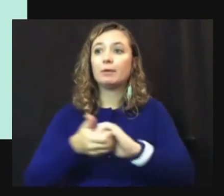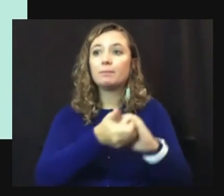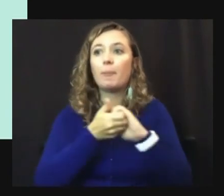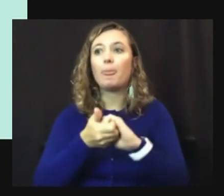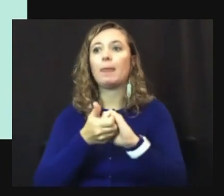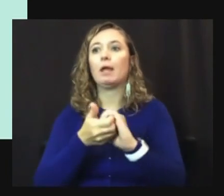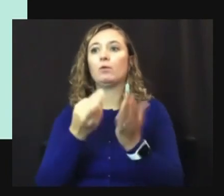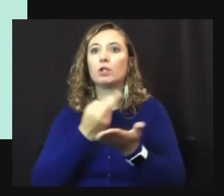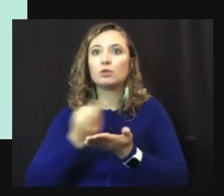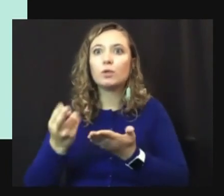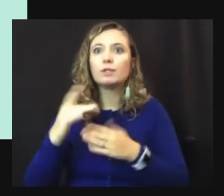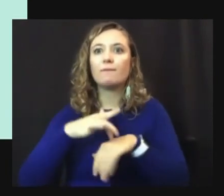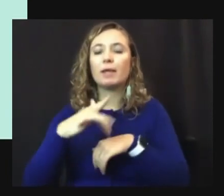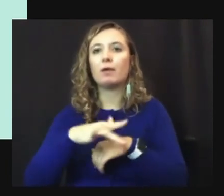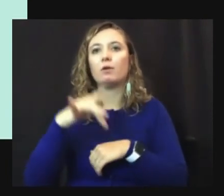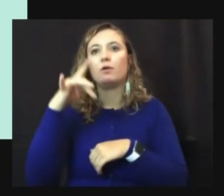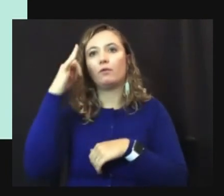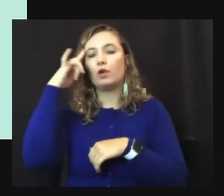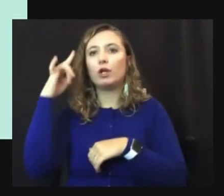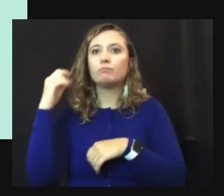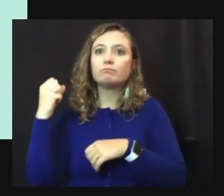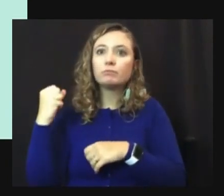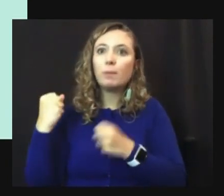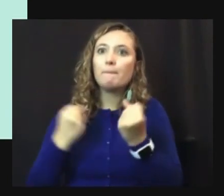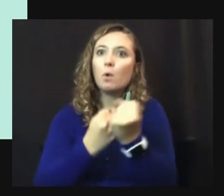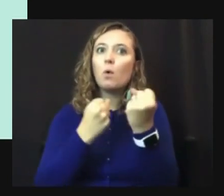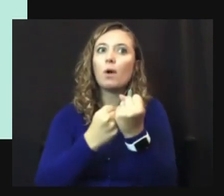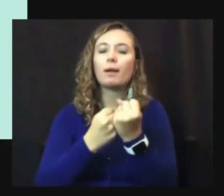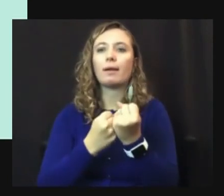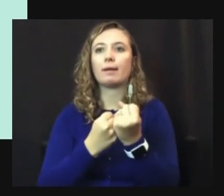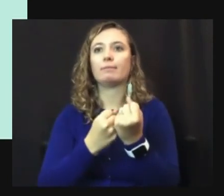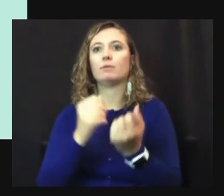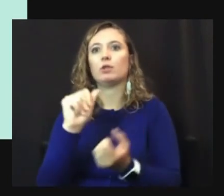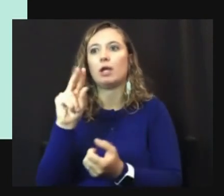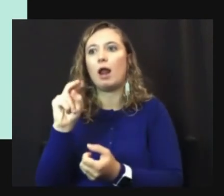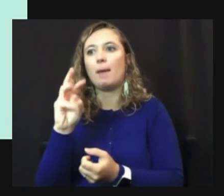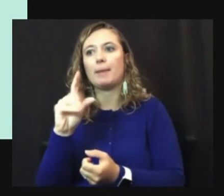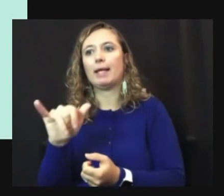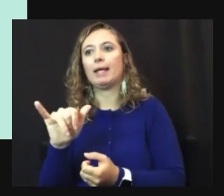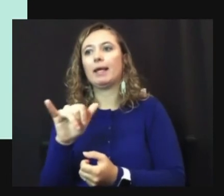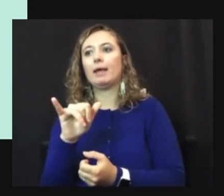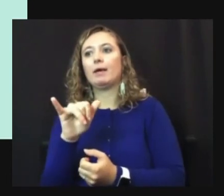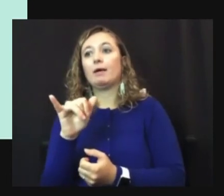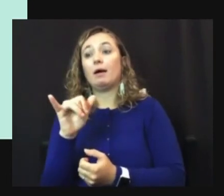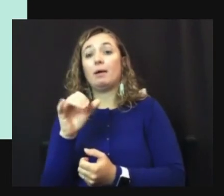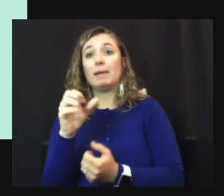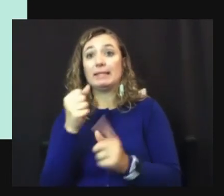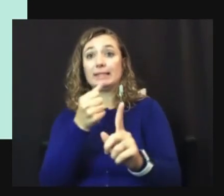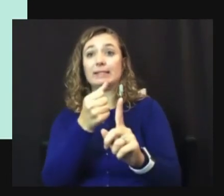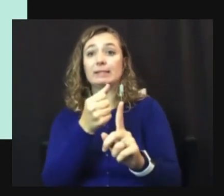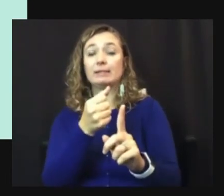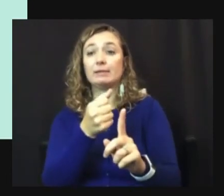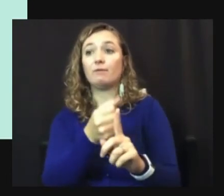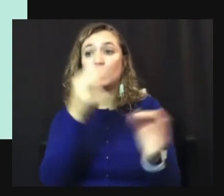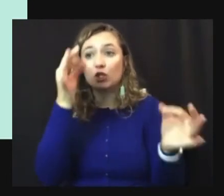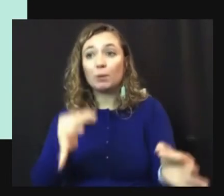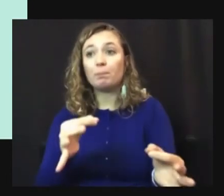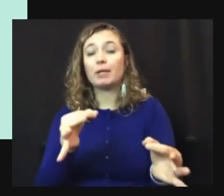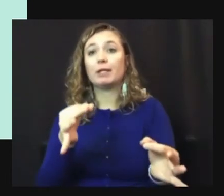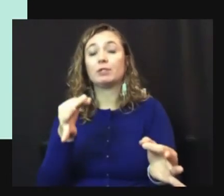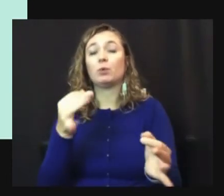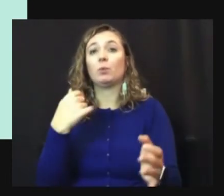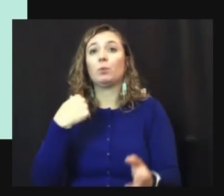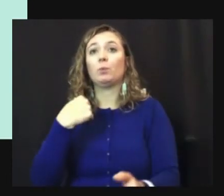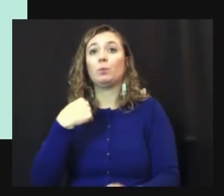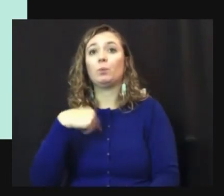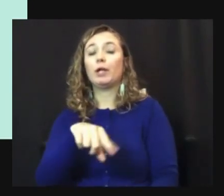autonomy and self-determination of those we serve. We have to remember that as professionals, we are there to serve. They are not there to help us